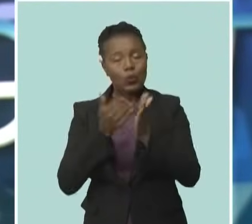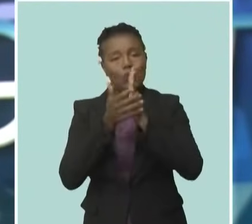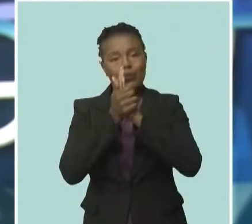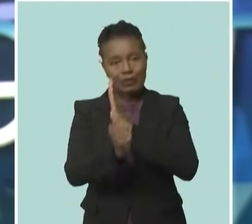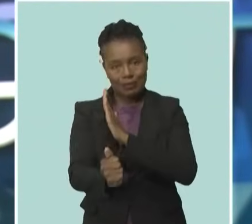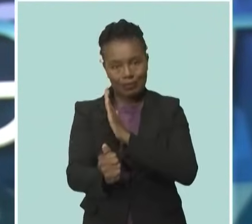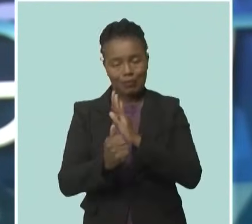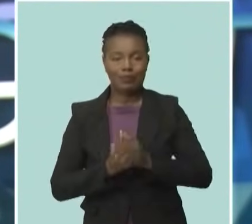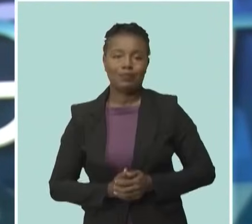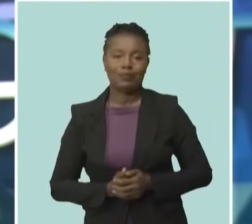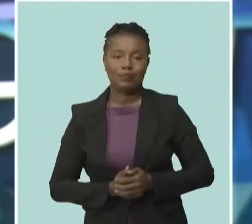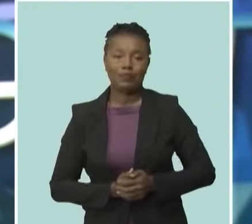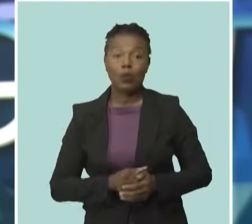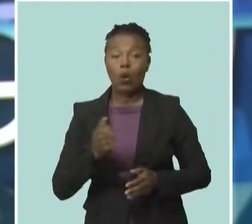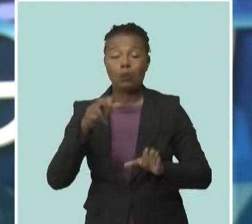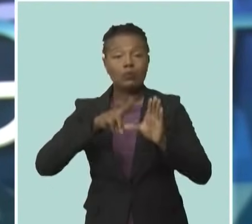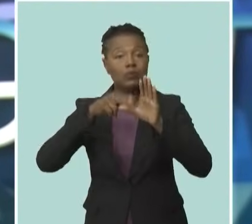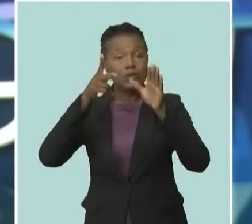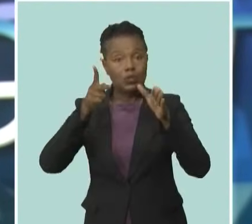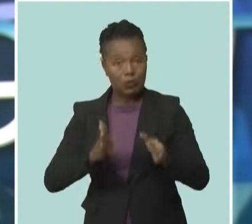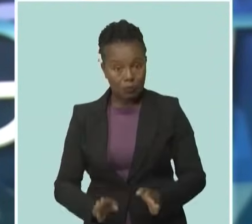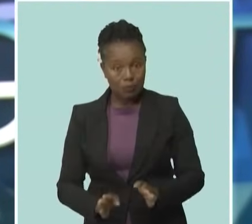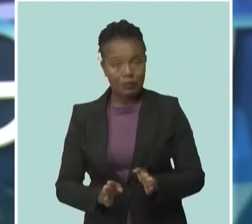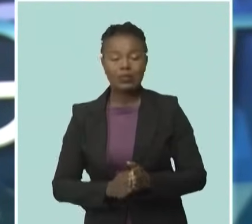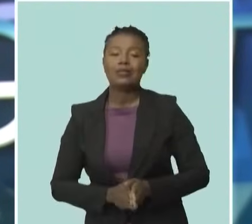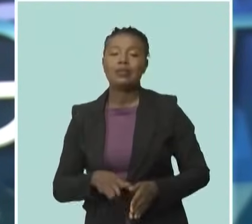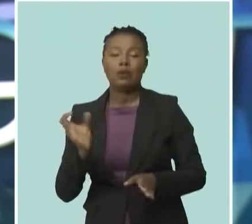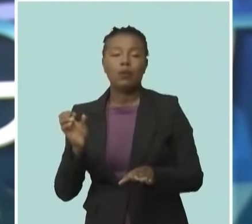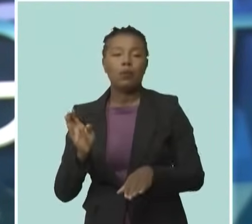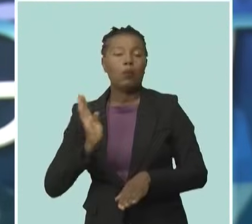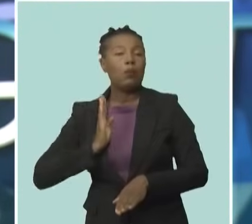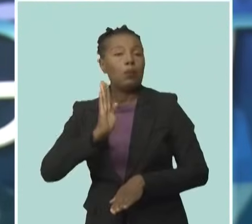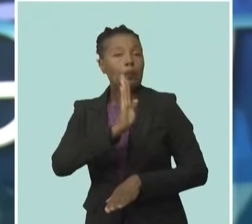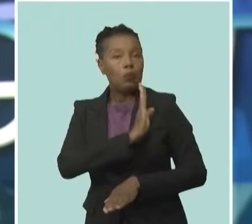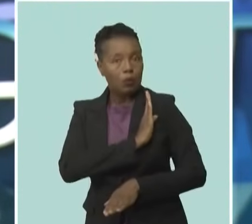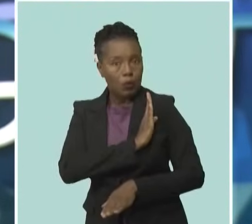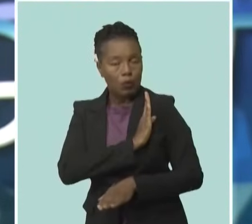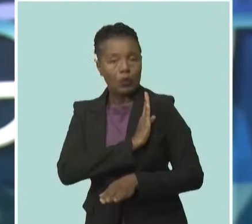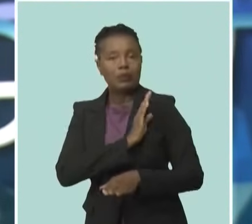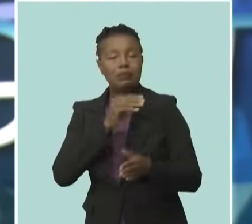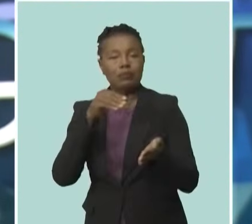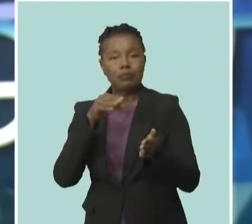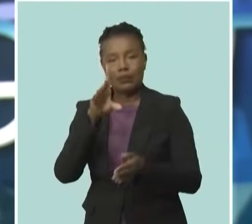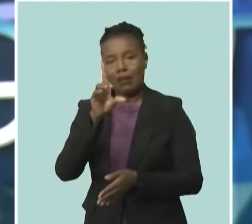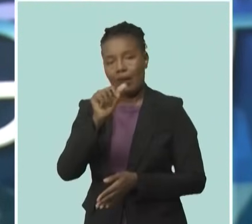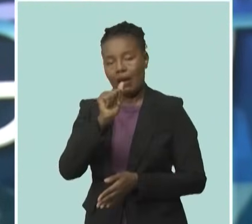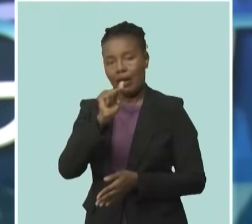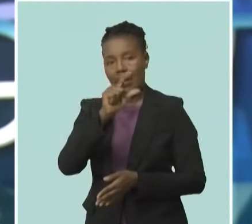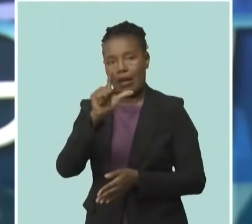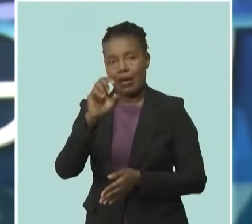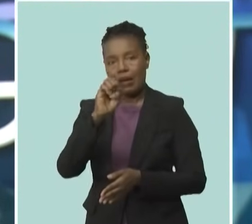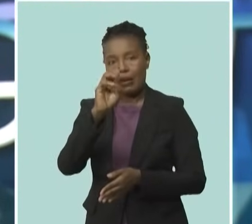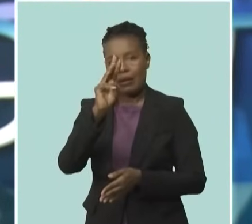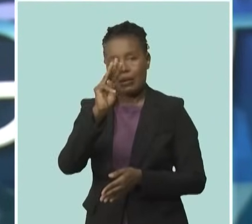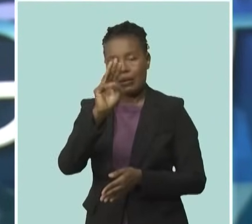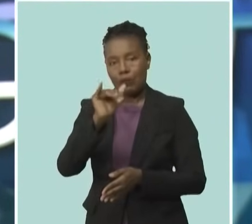Meanwhile, Chairman of the board, David Allen, says the new vision for CBC must have full buy-in from